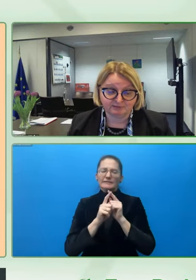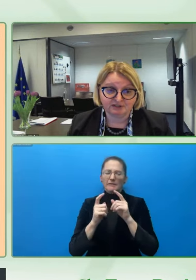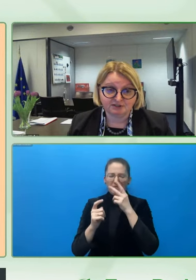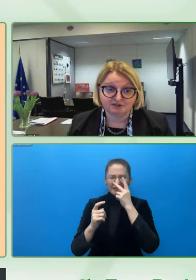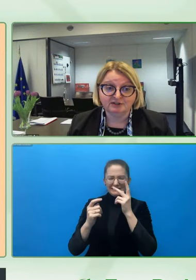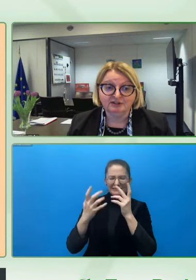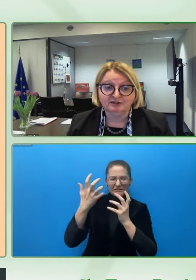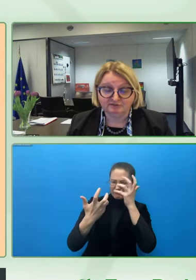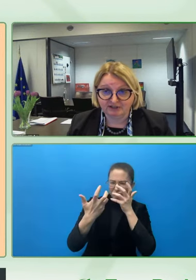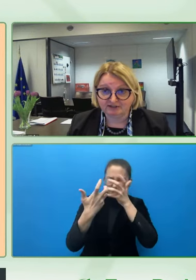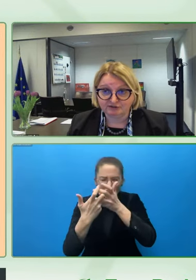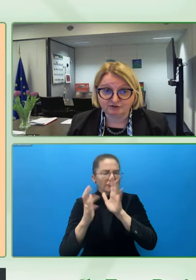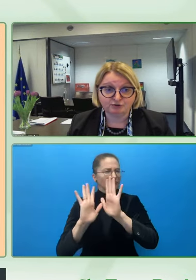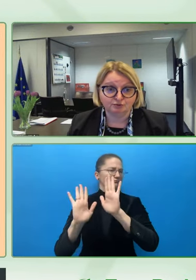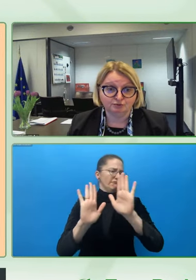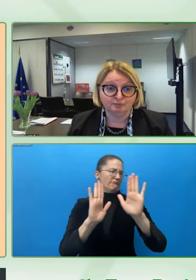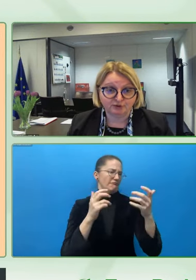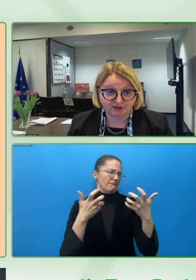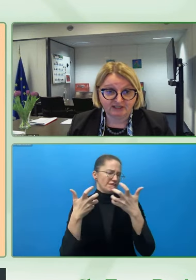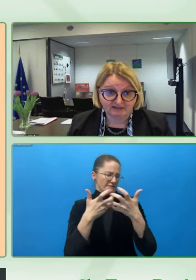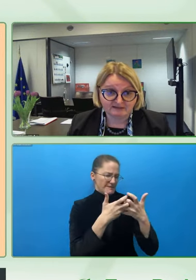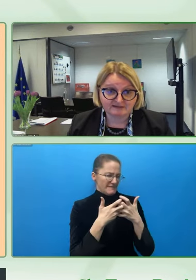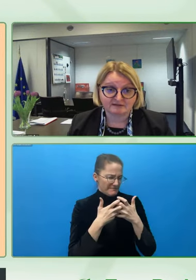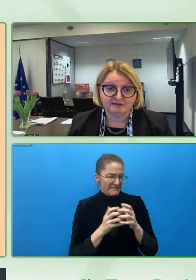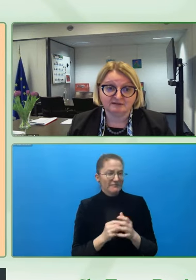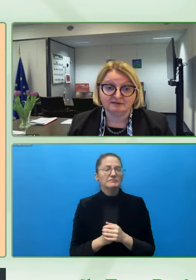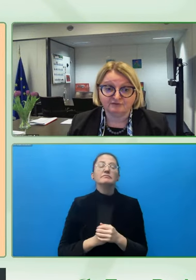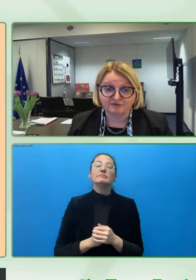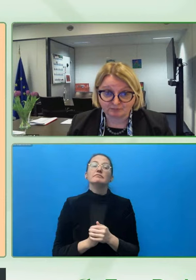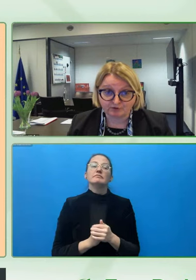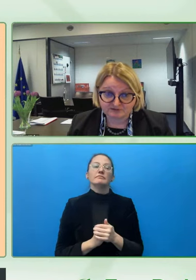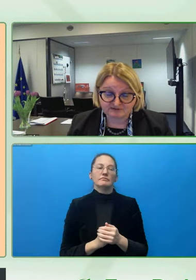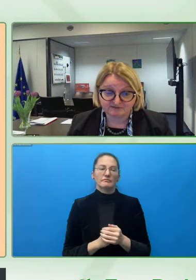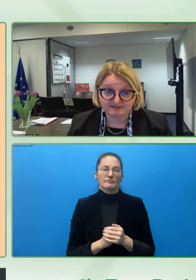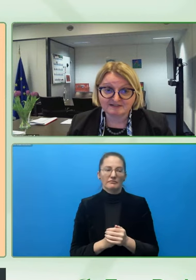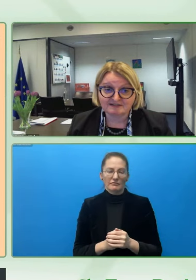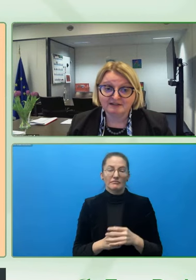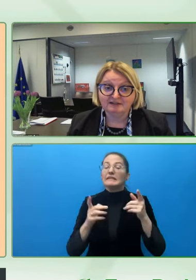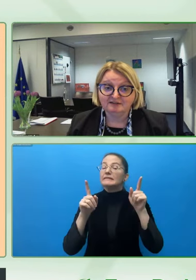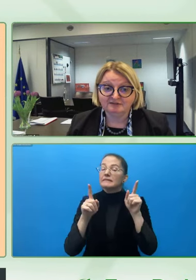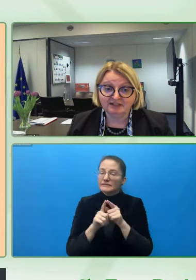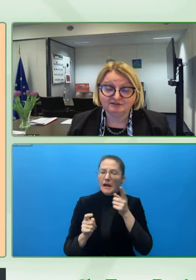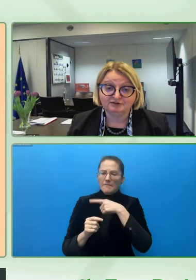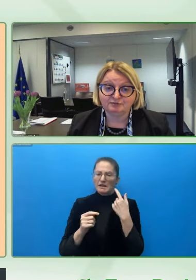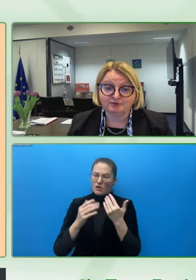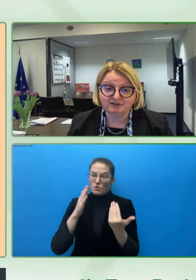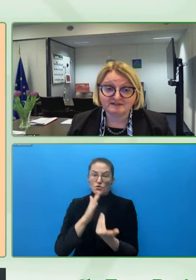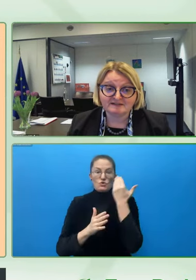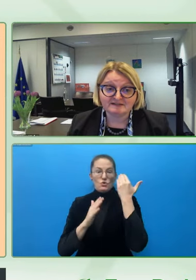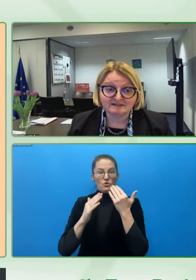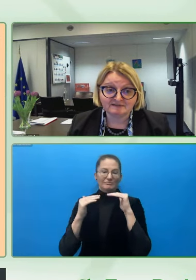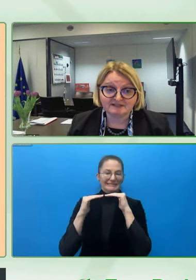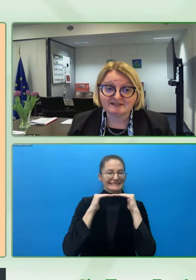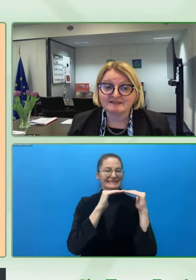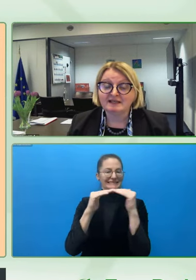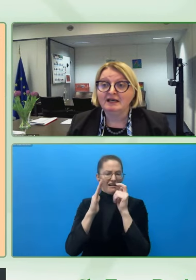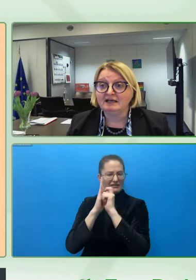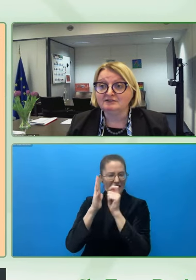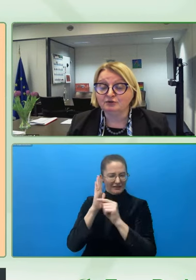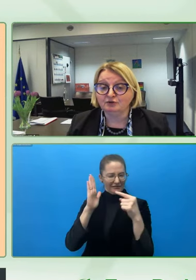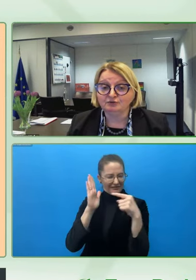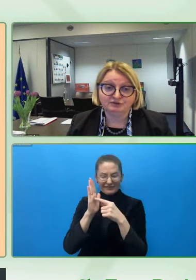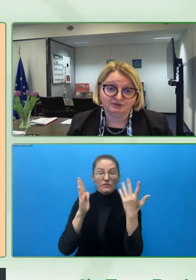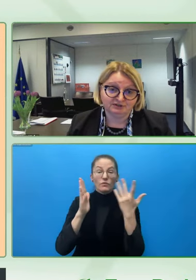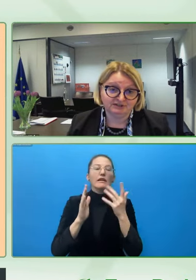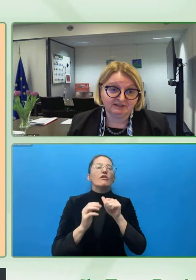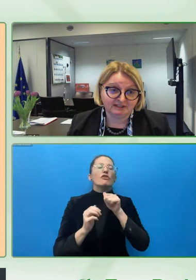non-digital information related to products, of support services related to products and services,